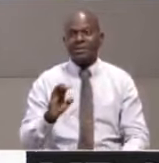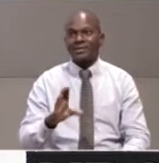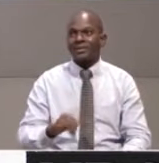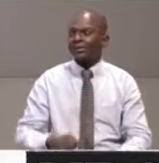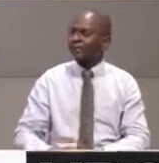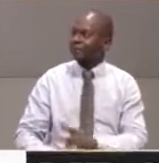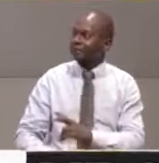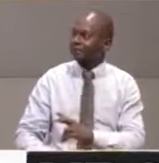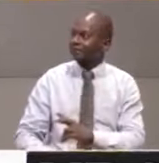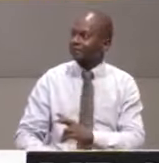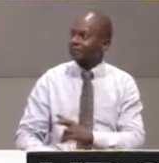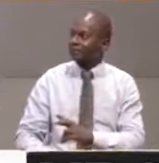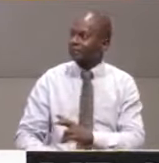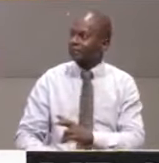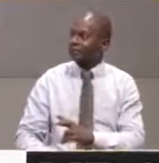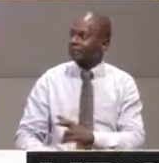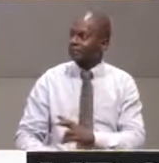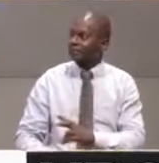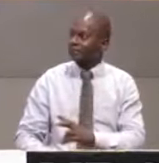details.